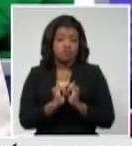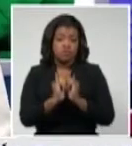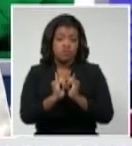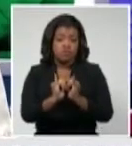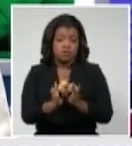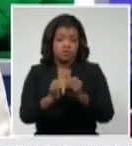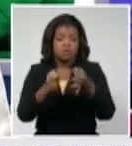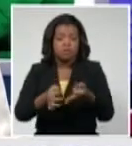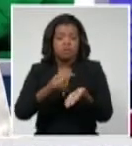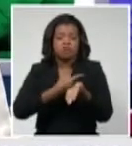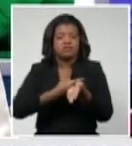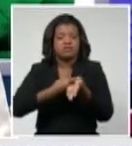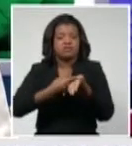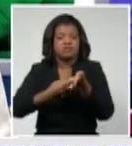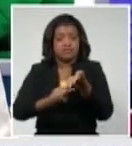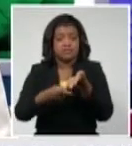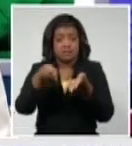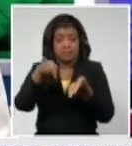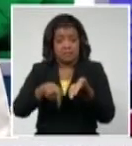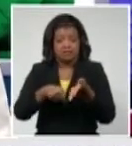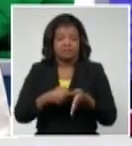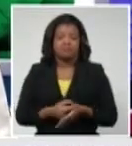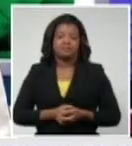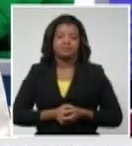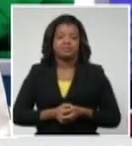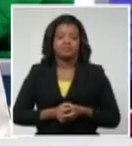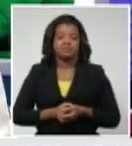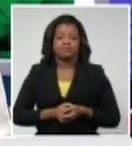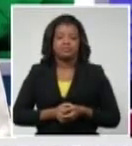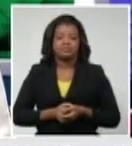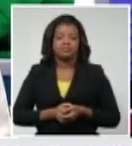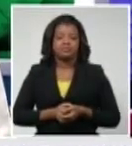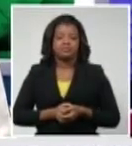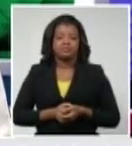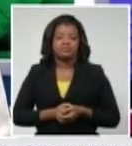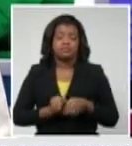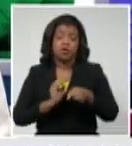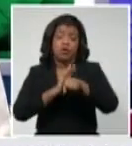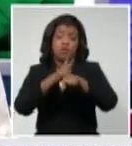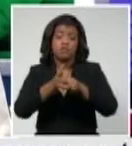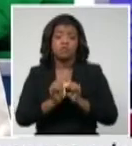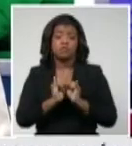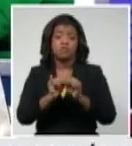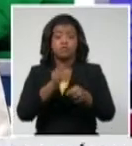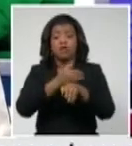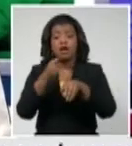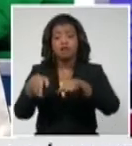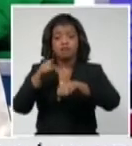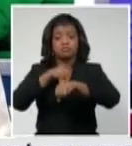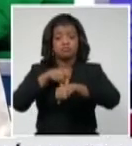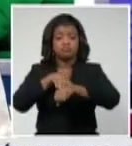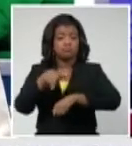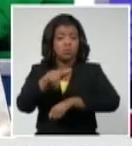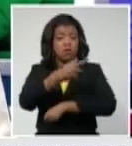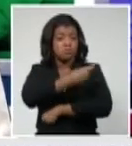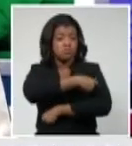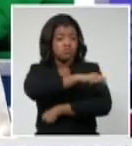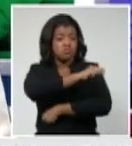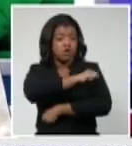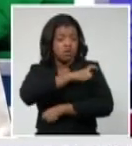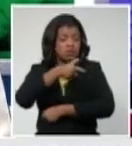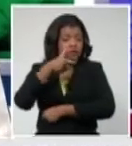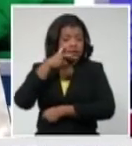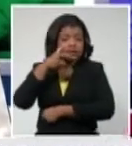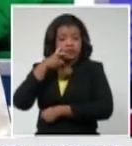to give a summary of what's happened over the last week, so that the population, which has been following events as they evolve, and